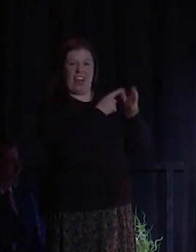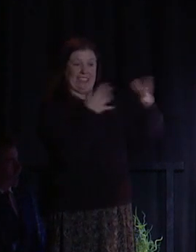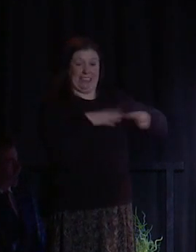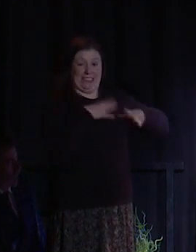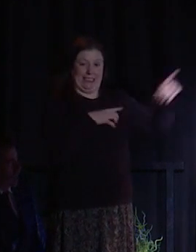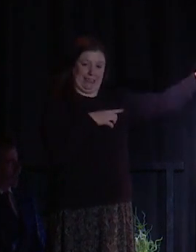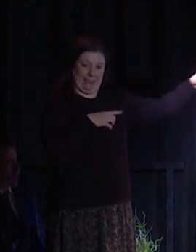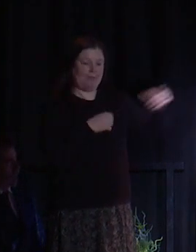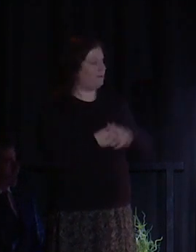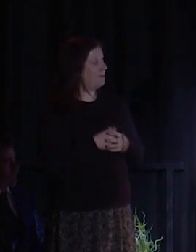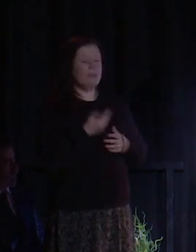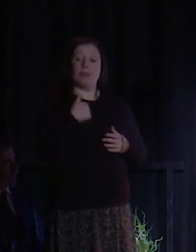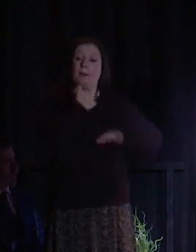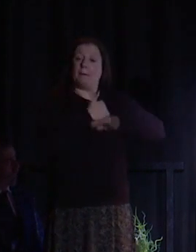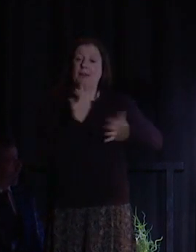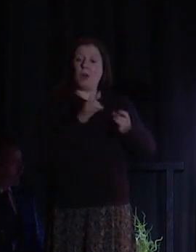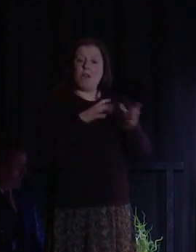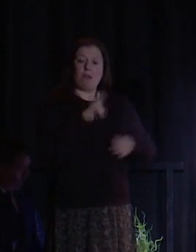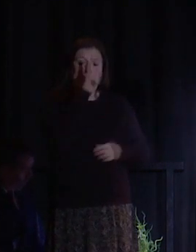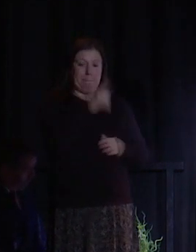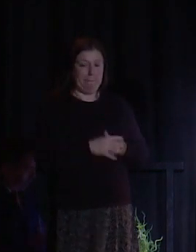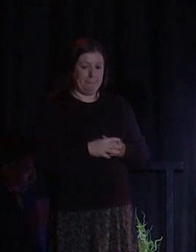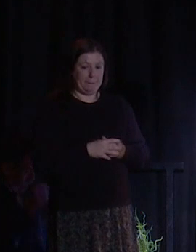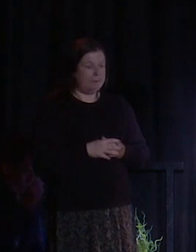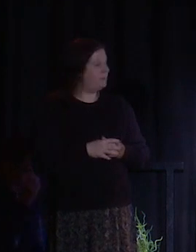costume expert for the company. We're from Nottingham.